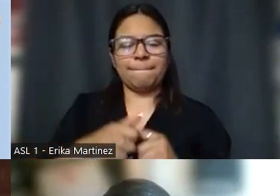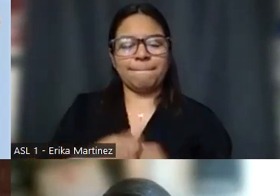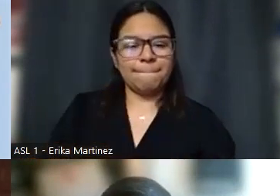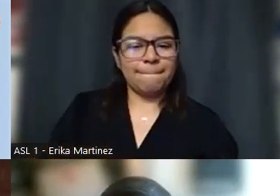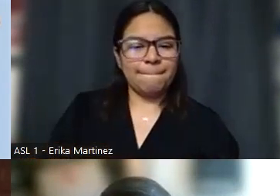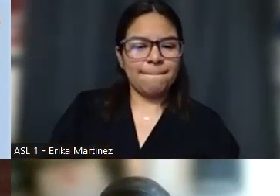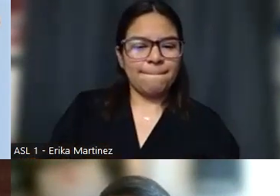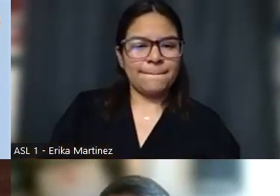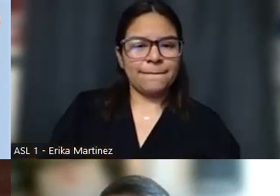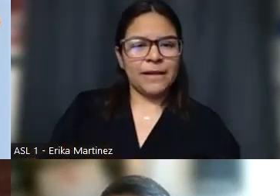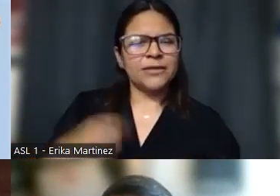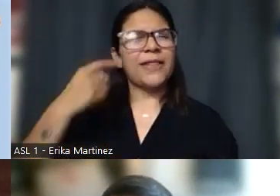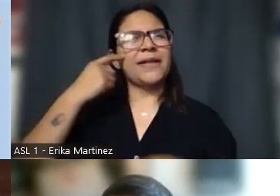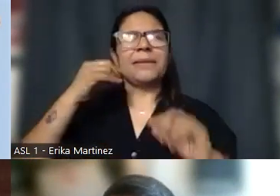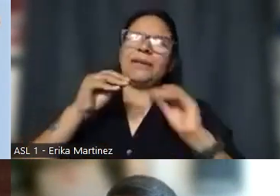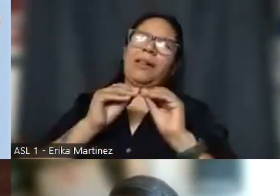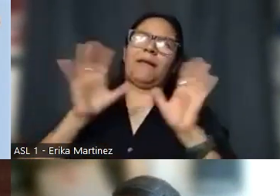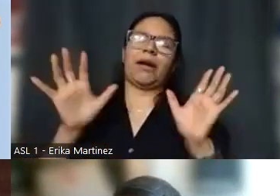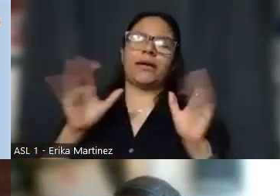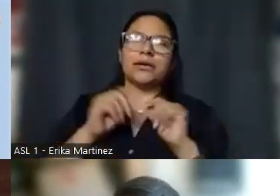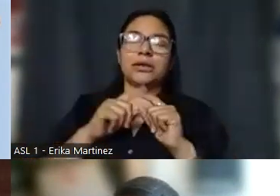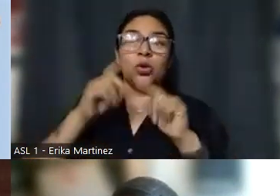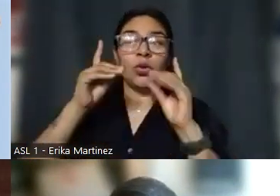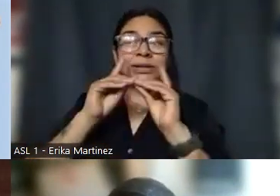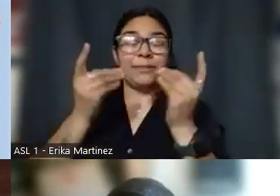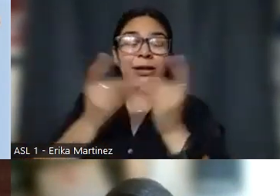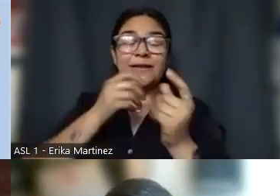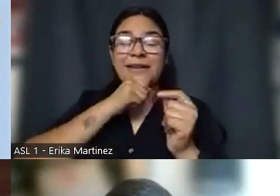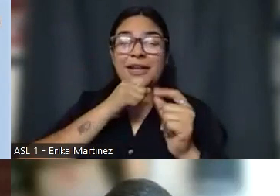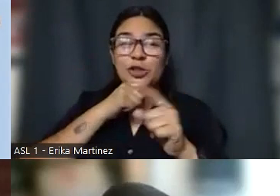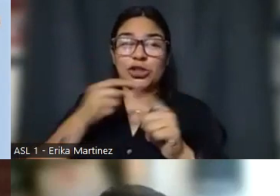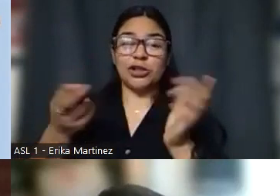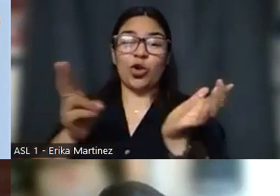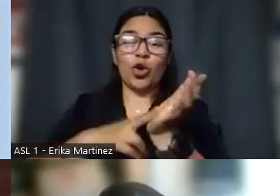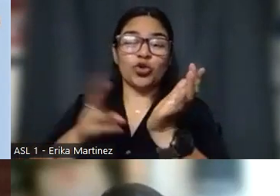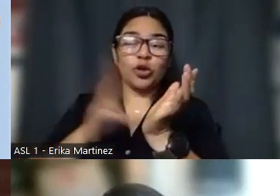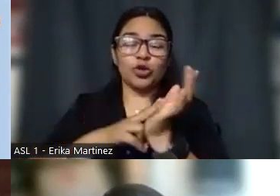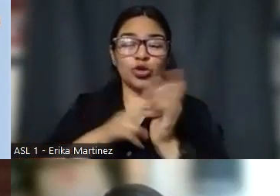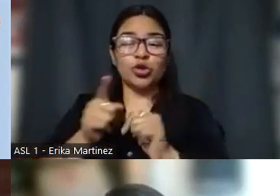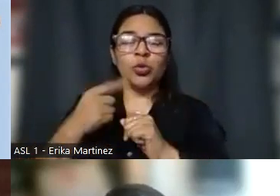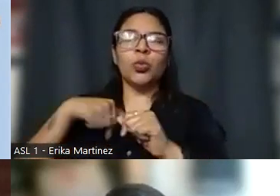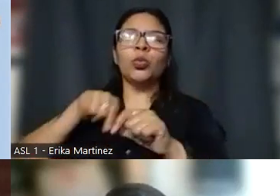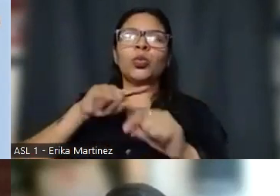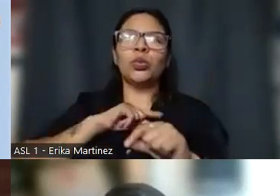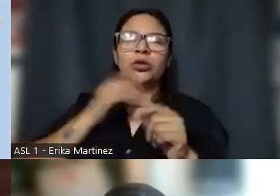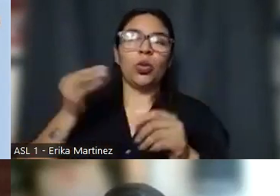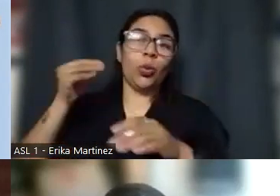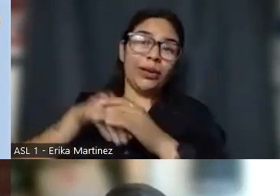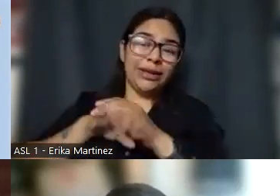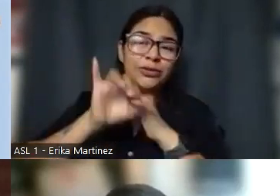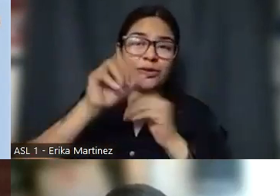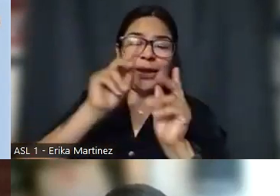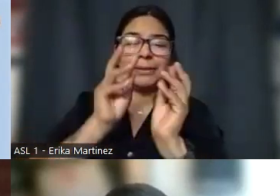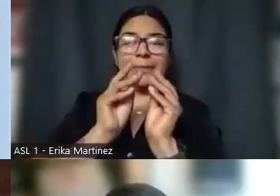So I guess one thing I should clarify is the Department of Aging, as well as our contractors, we go in and serve as the public patient